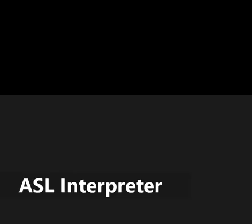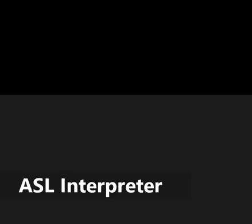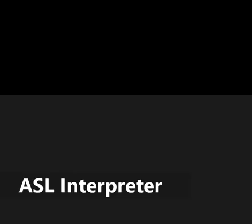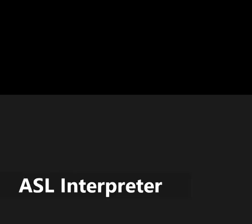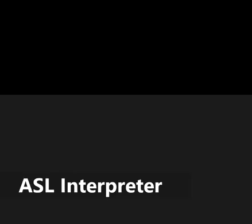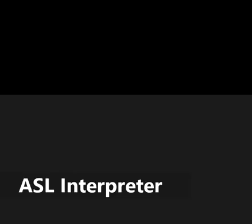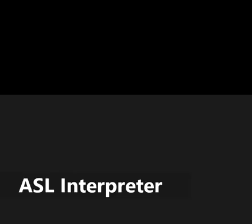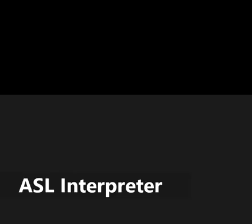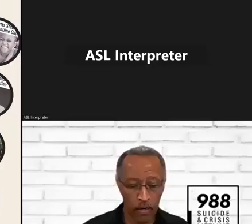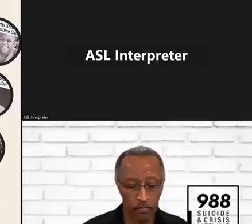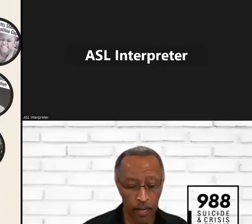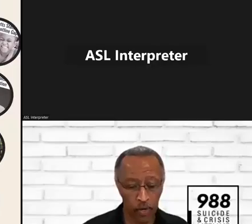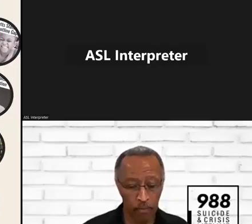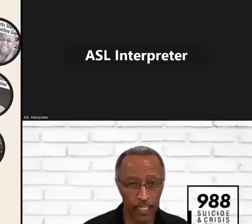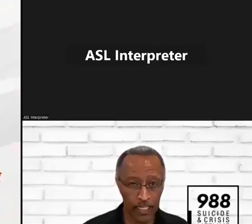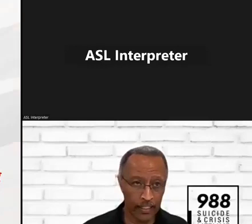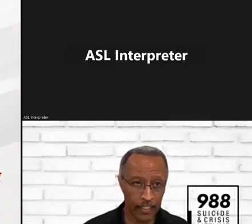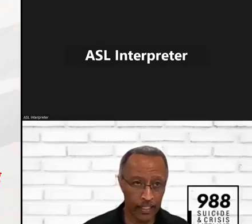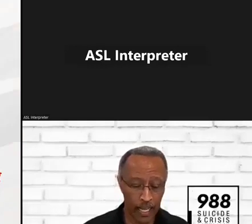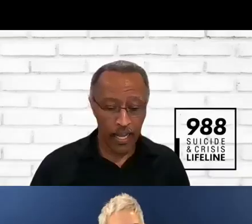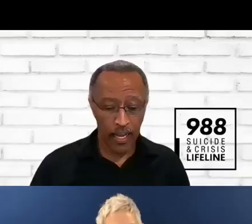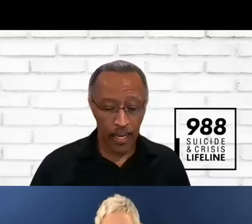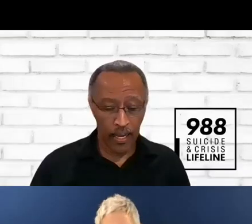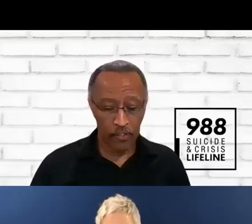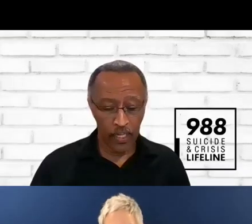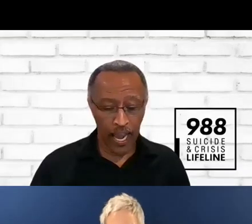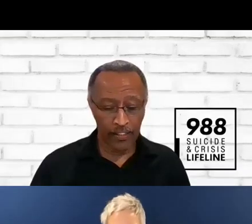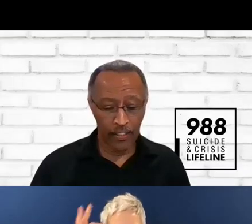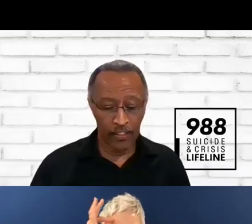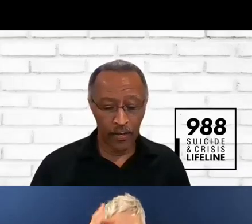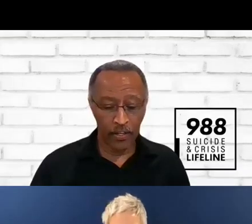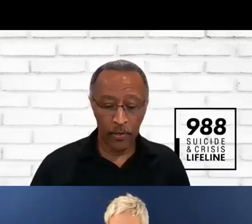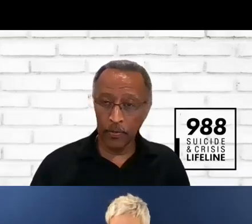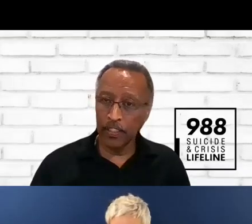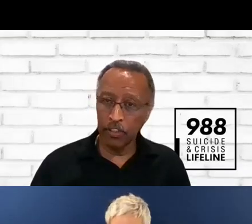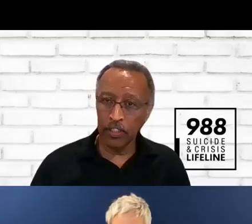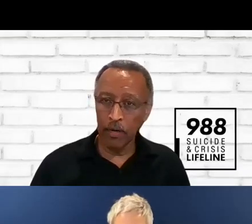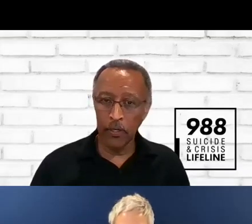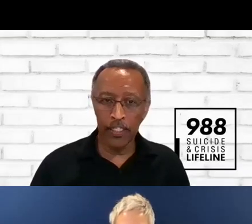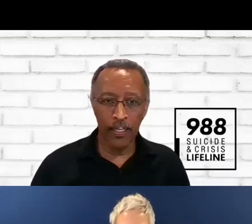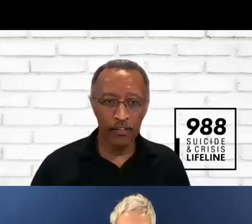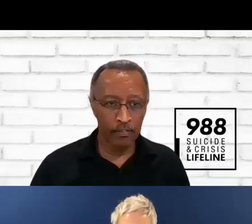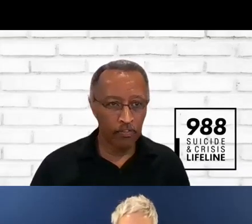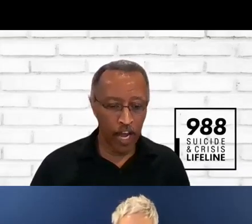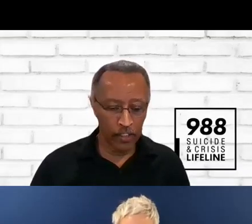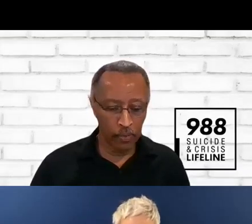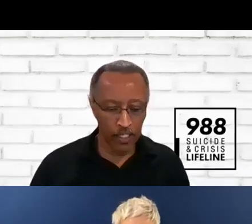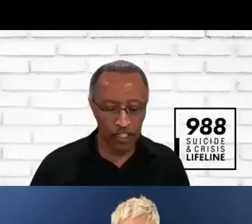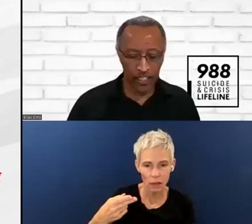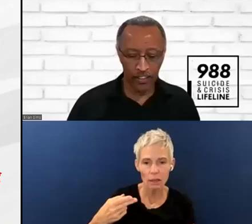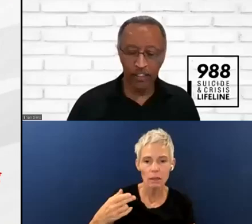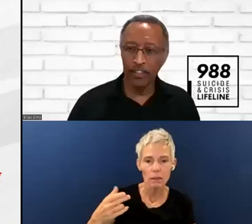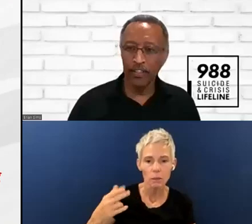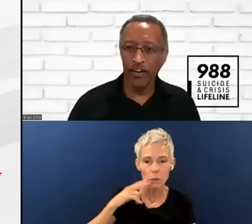move over to our federal updates. And we're going to ask Sarah Corcoran if she'll come on and provide us with